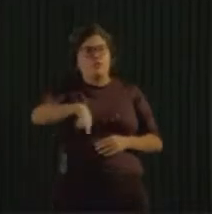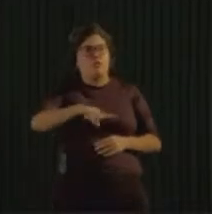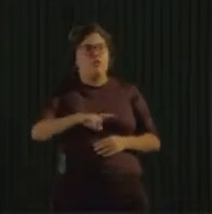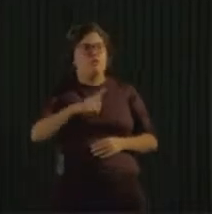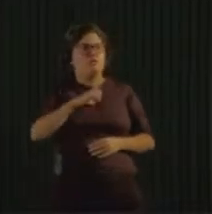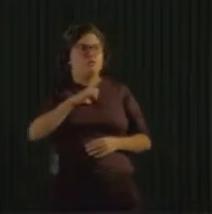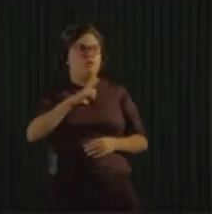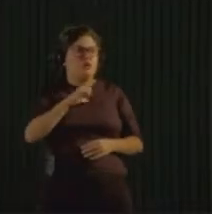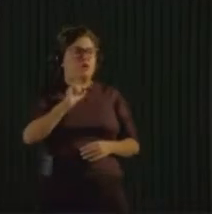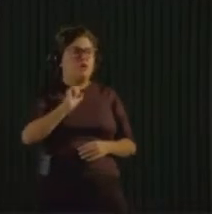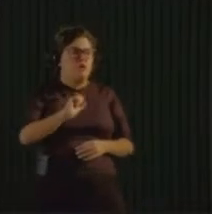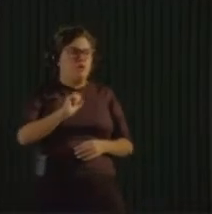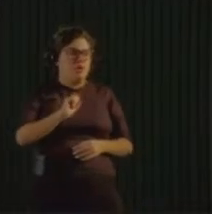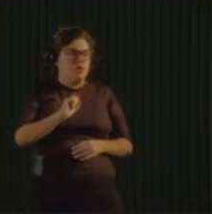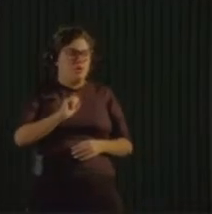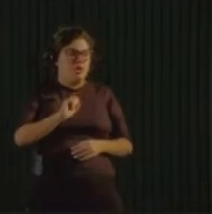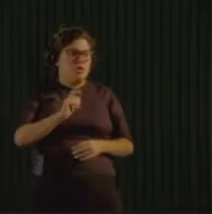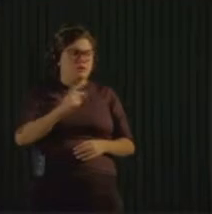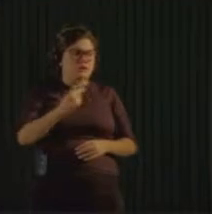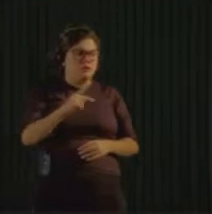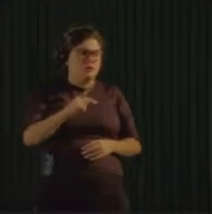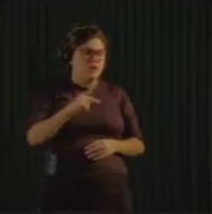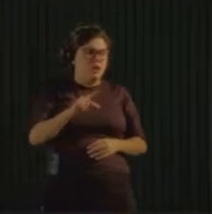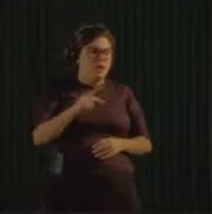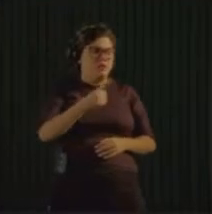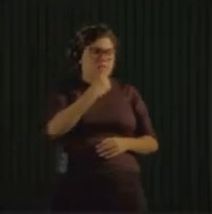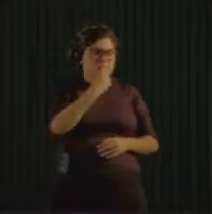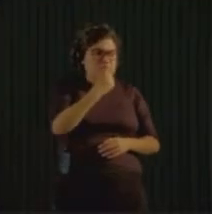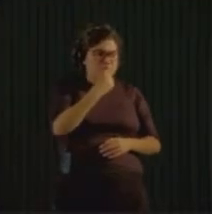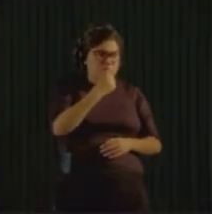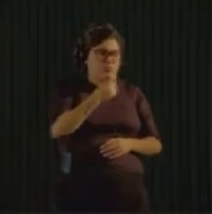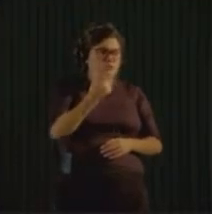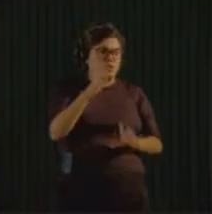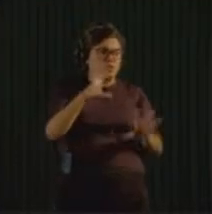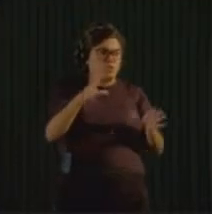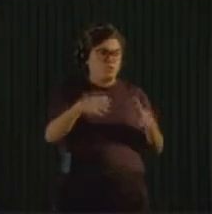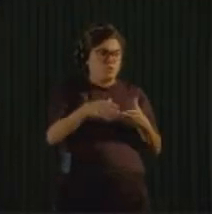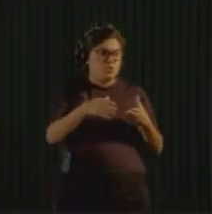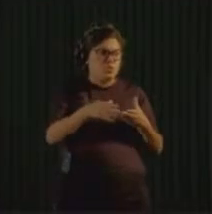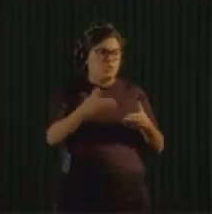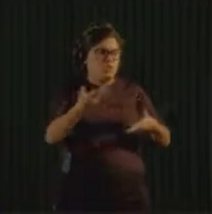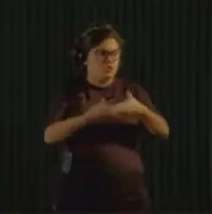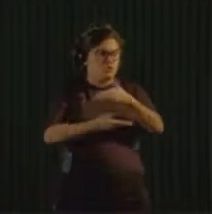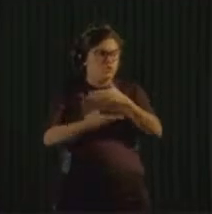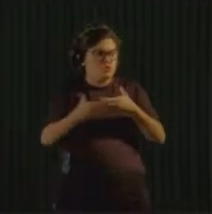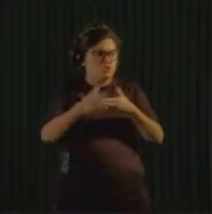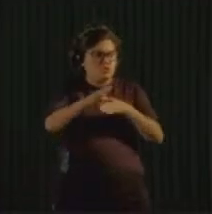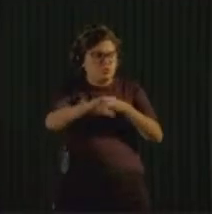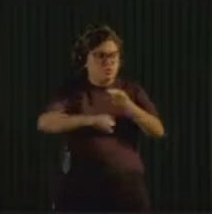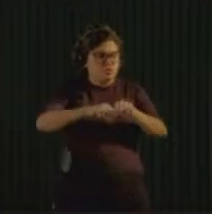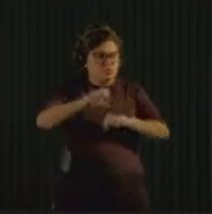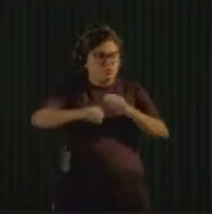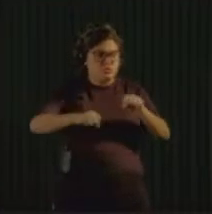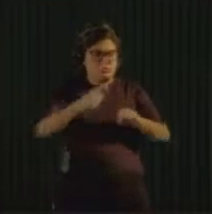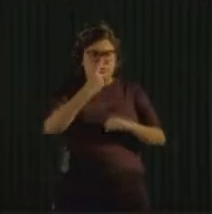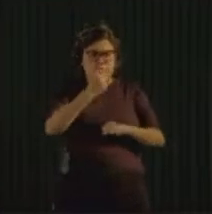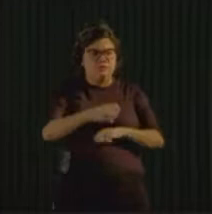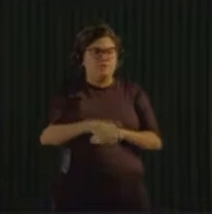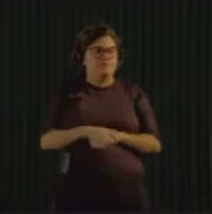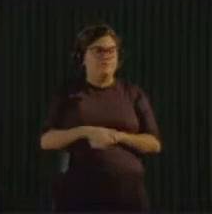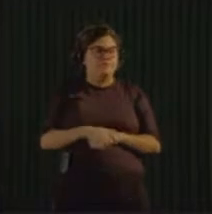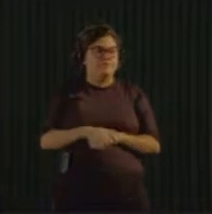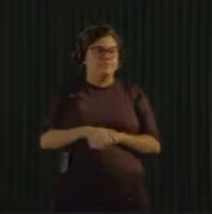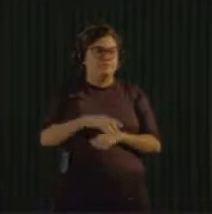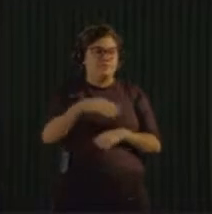collection, which actually enabled to integrate different elements of, for example, reusing